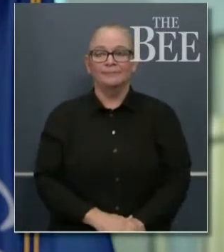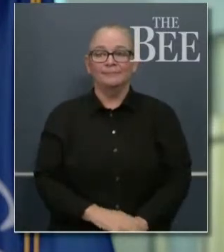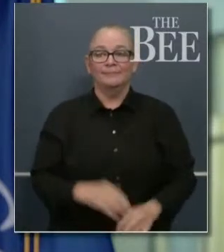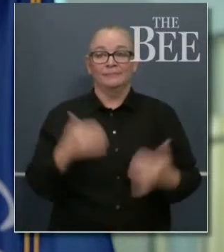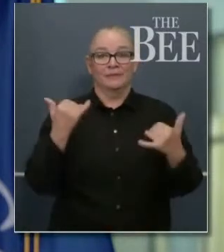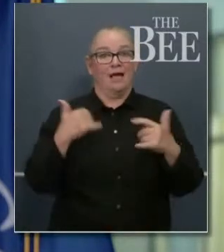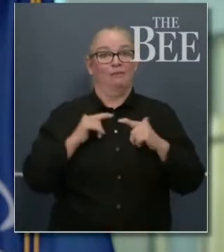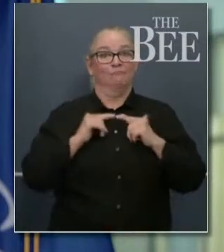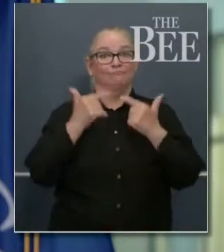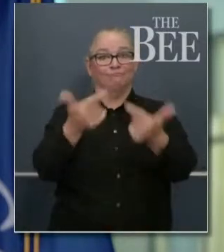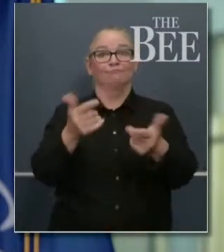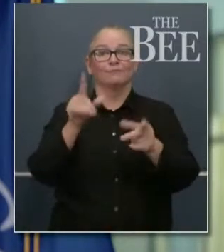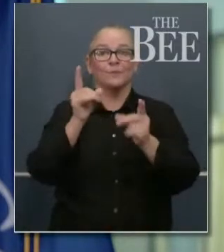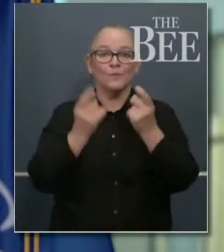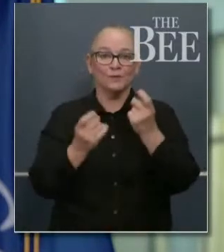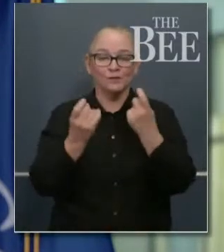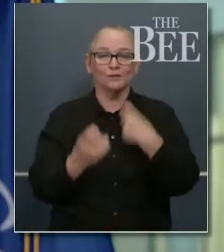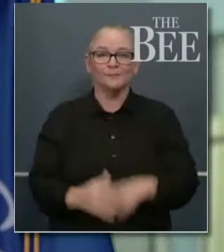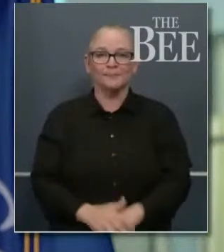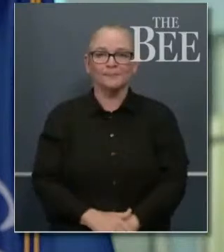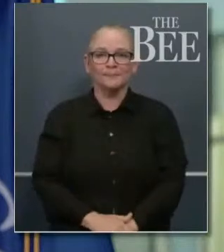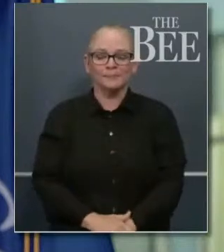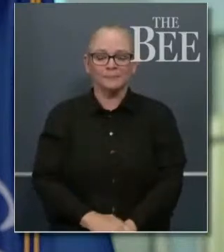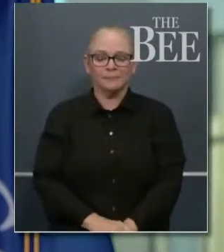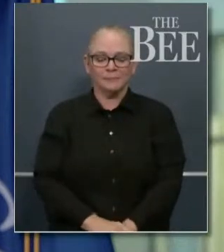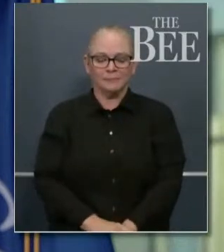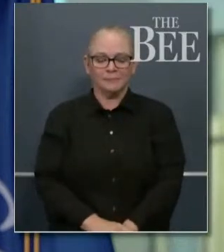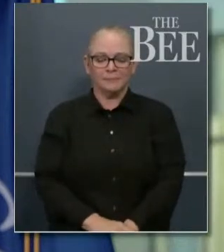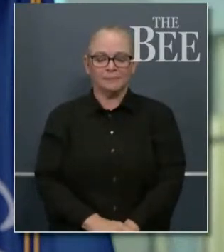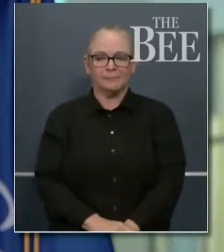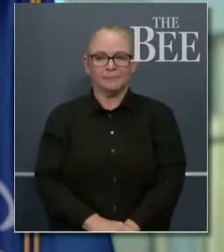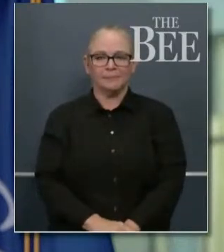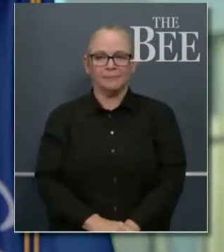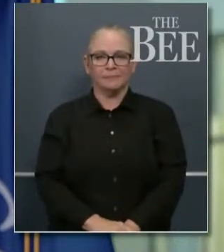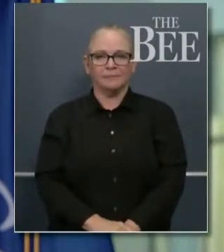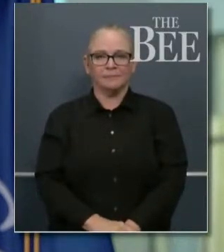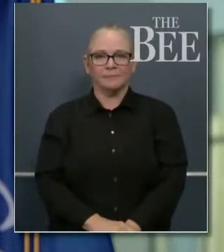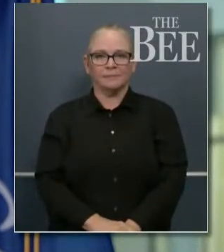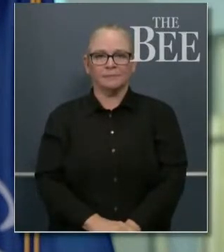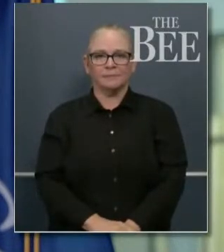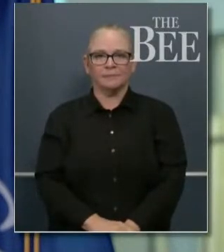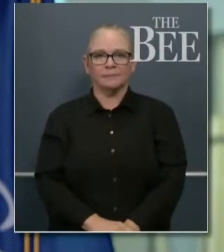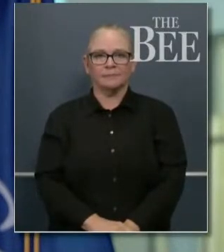now any questions. Emily Hoven, Cal Matters.